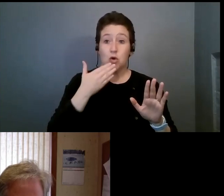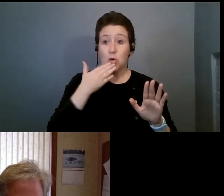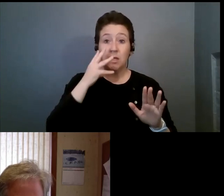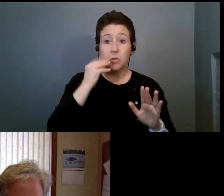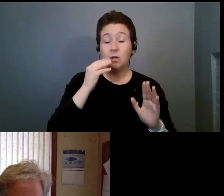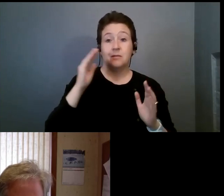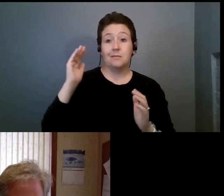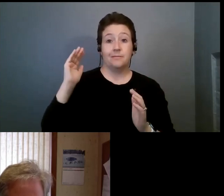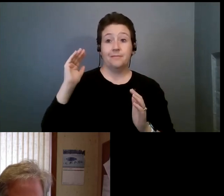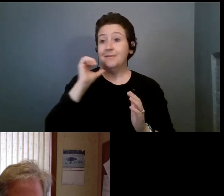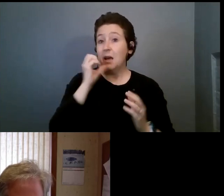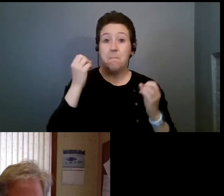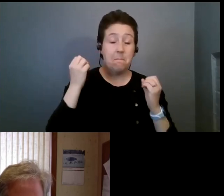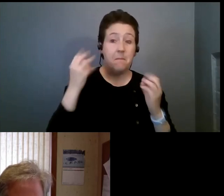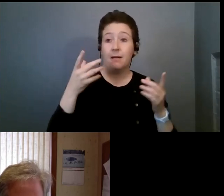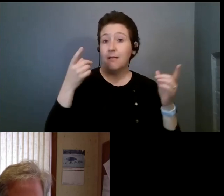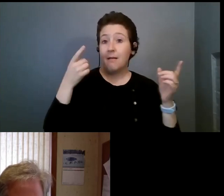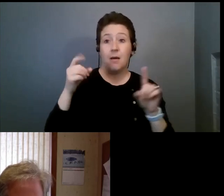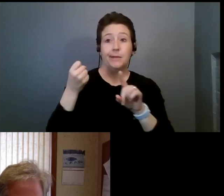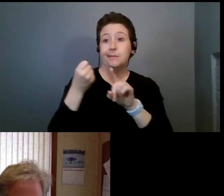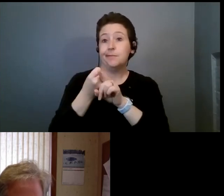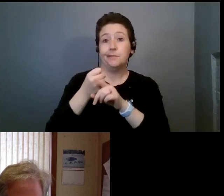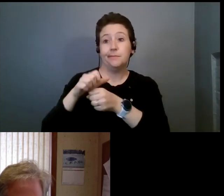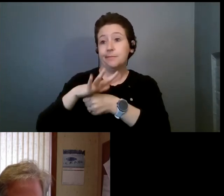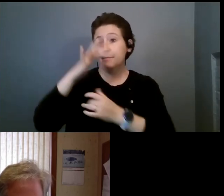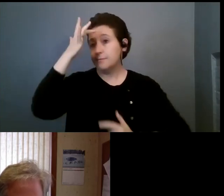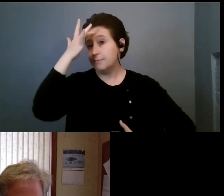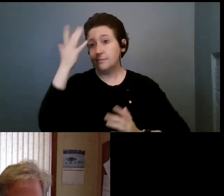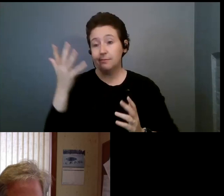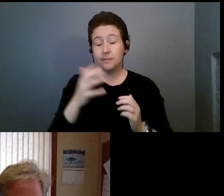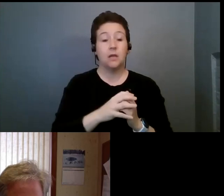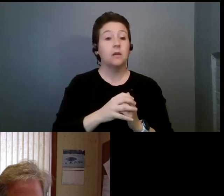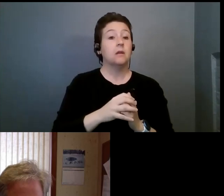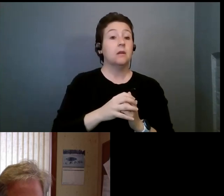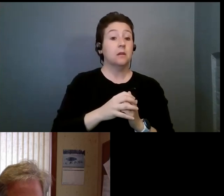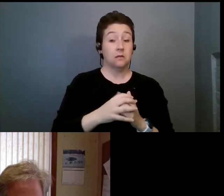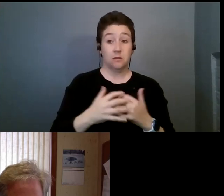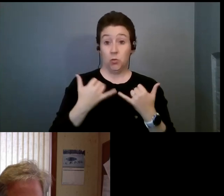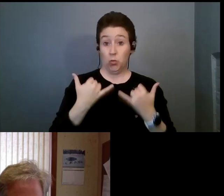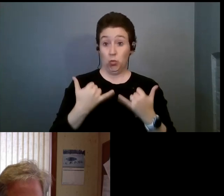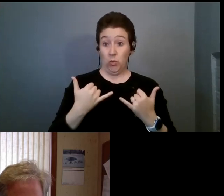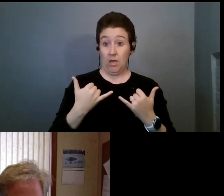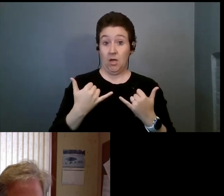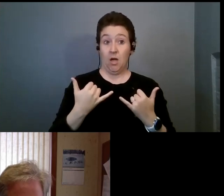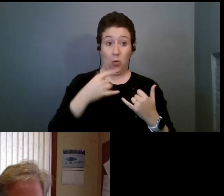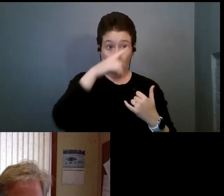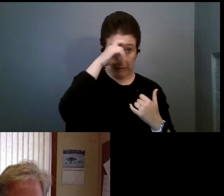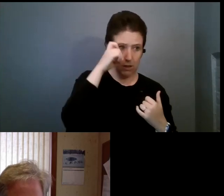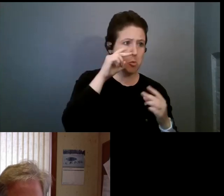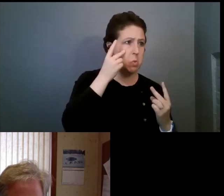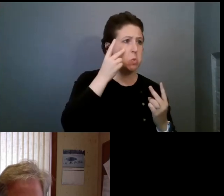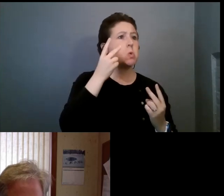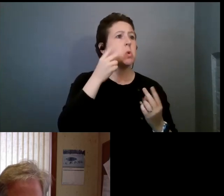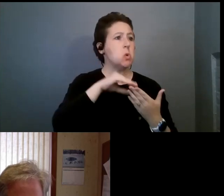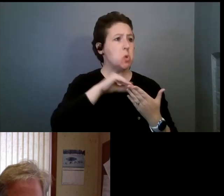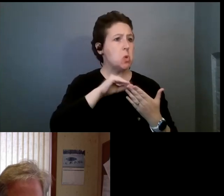experiences with the virus. Now, we're right now applying what we learned during the summer, and we always